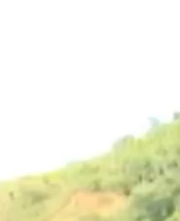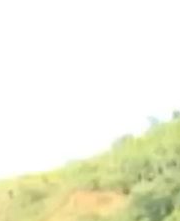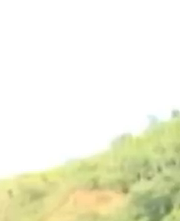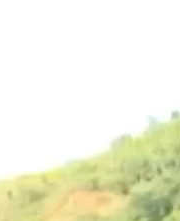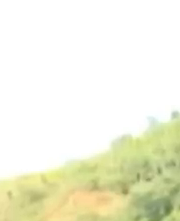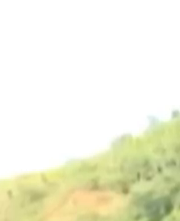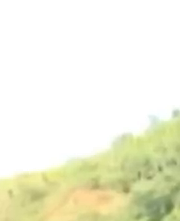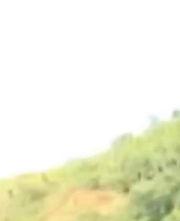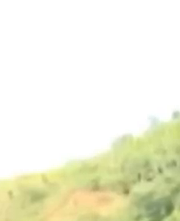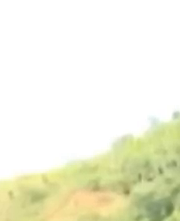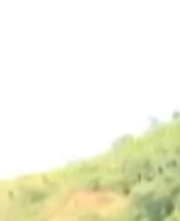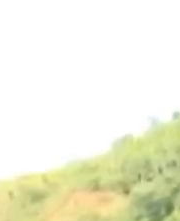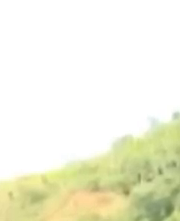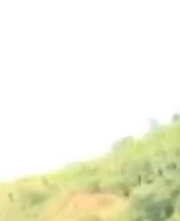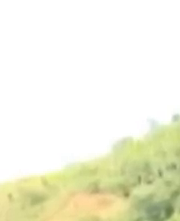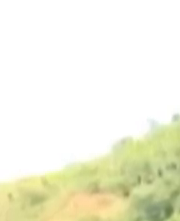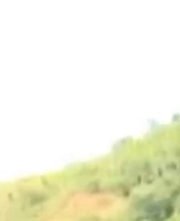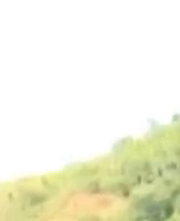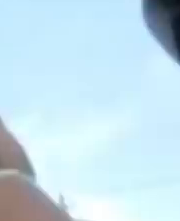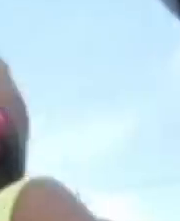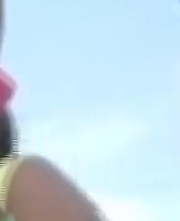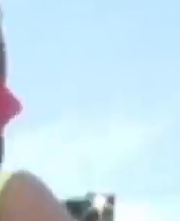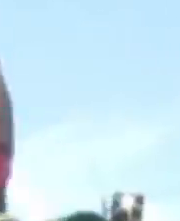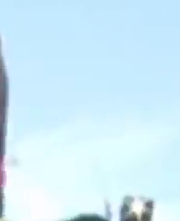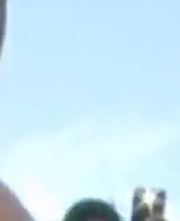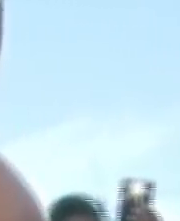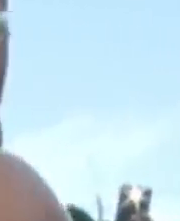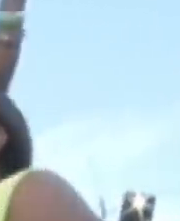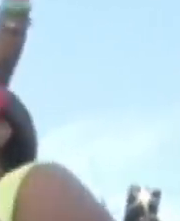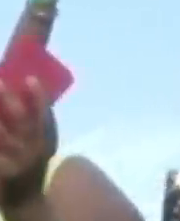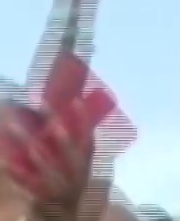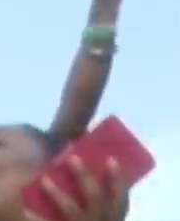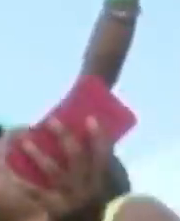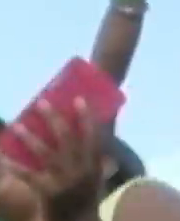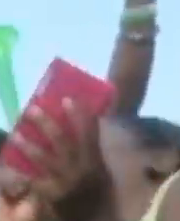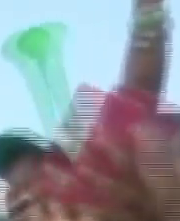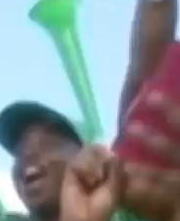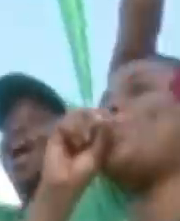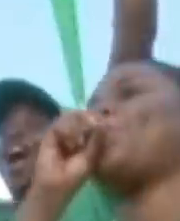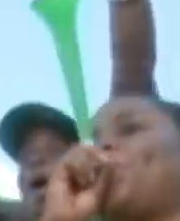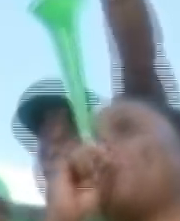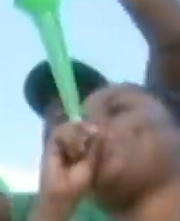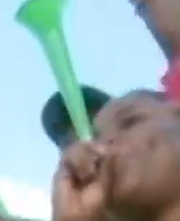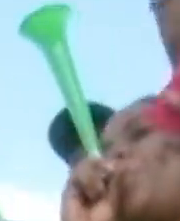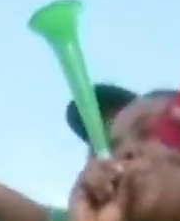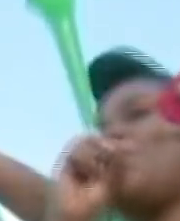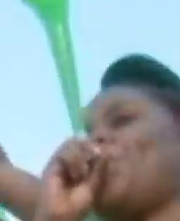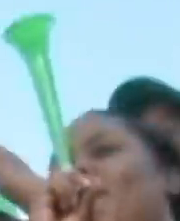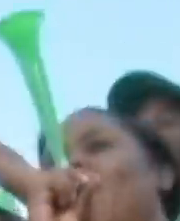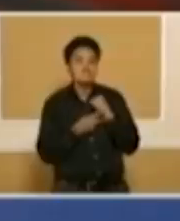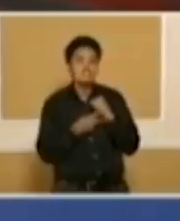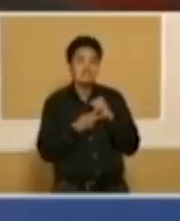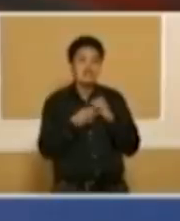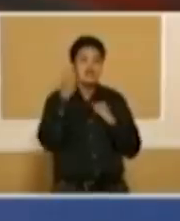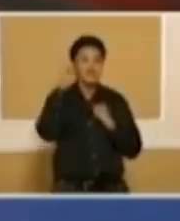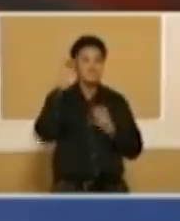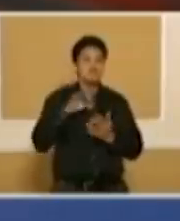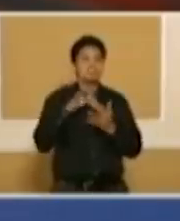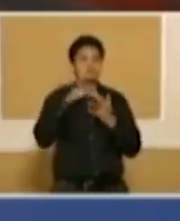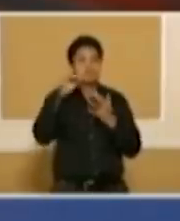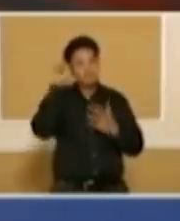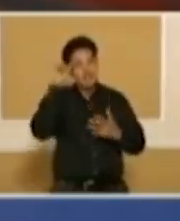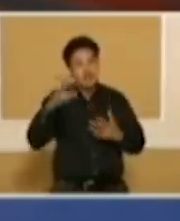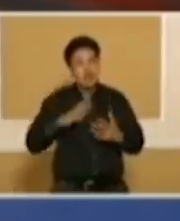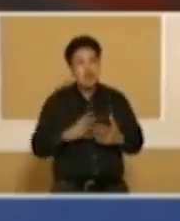make it easier for more women to become legislators. Safe seats are reserved for special